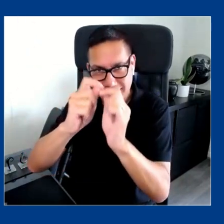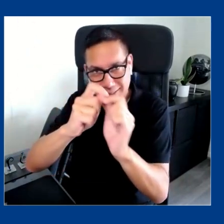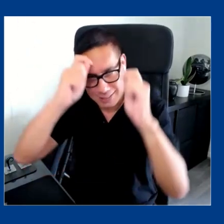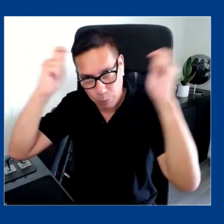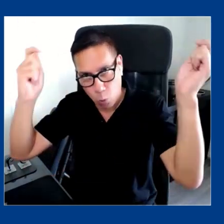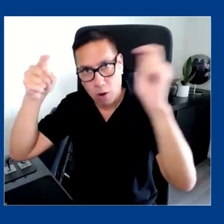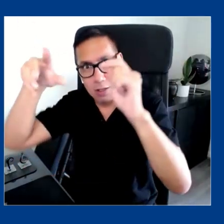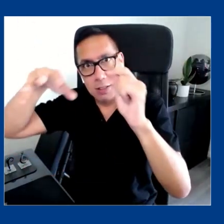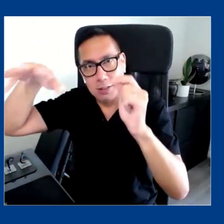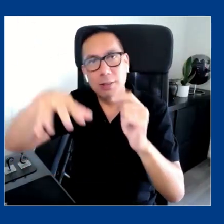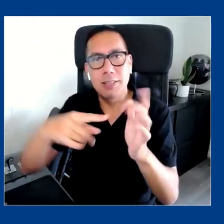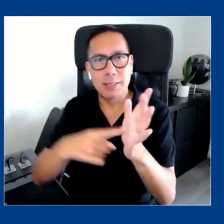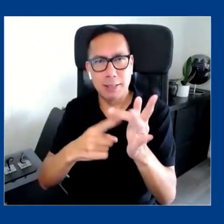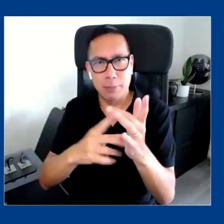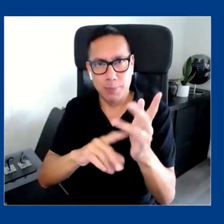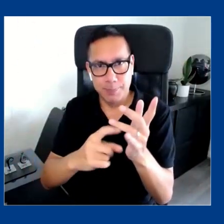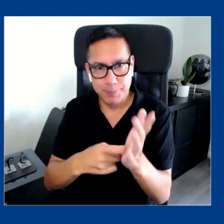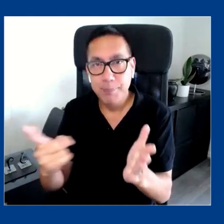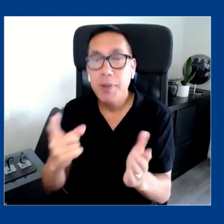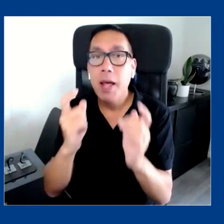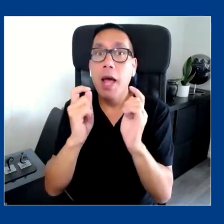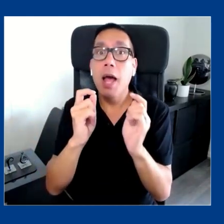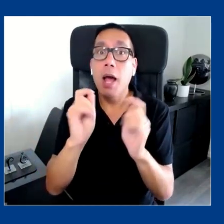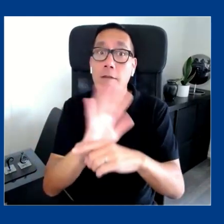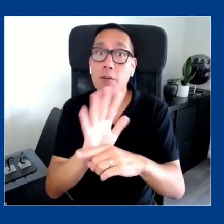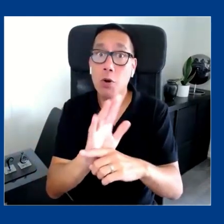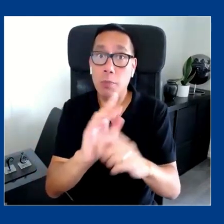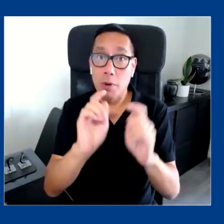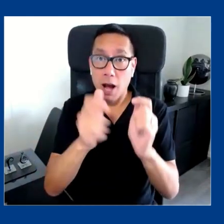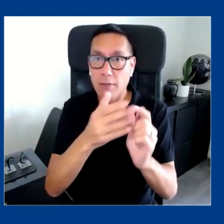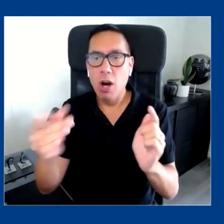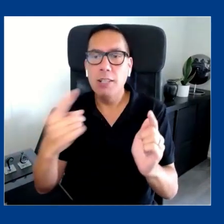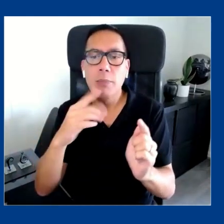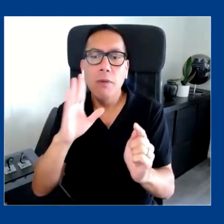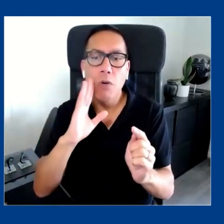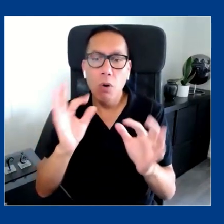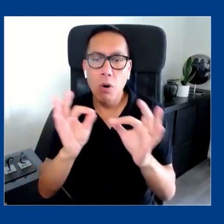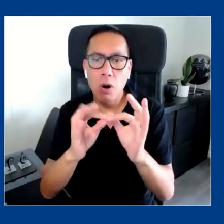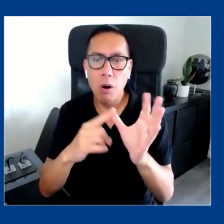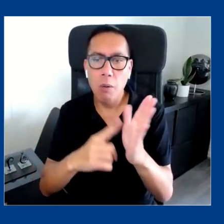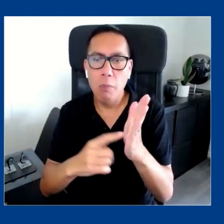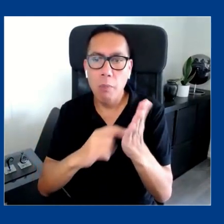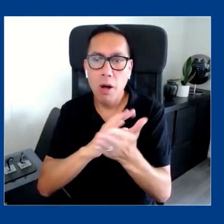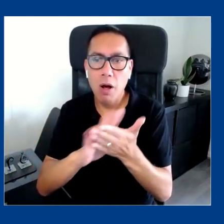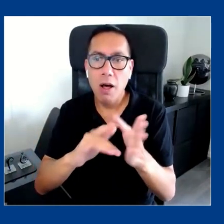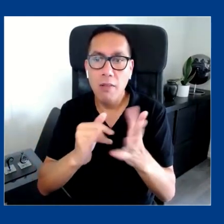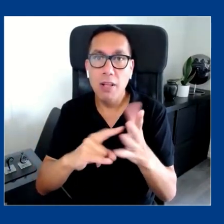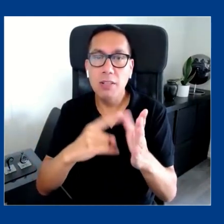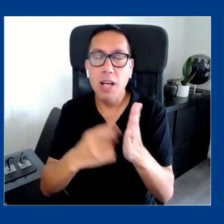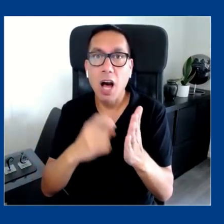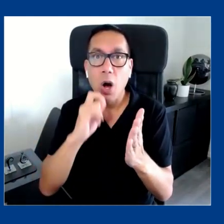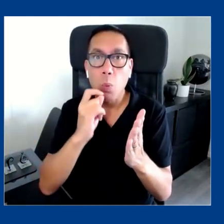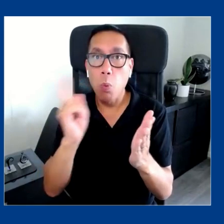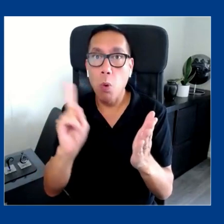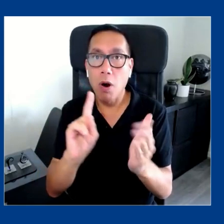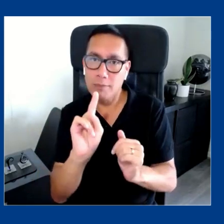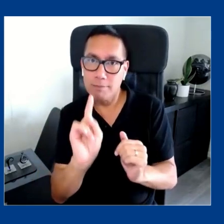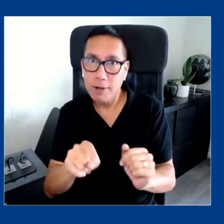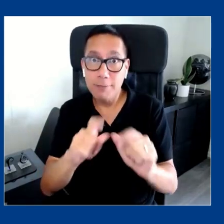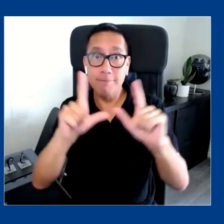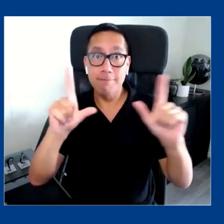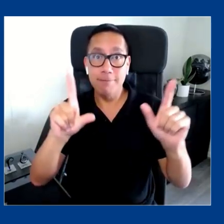I hope you enjoy the film. As I mentioned, Balthasar will be here to take questions at the end of the 30-minute screening. And